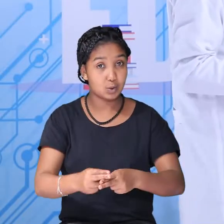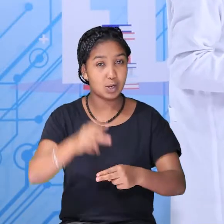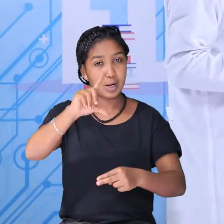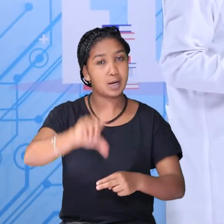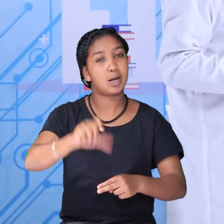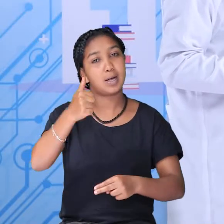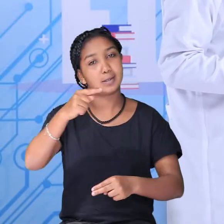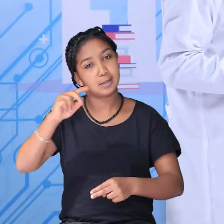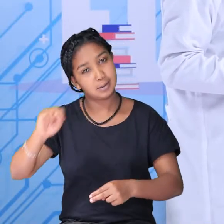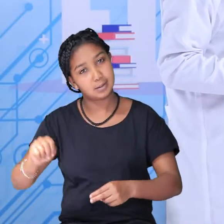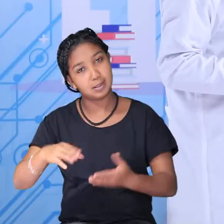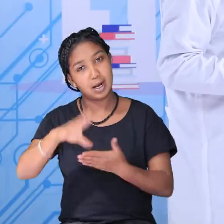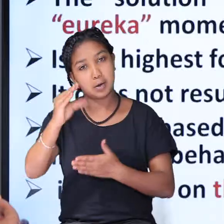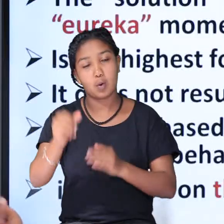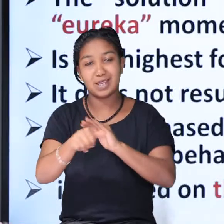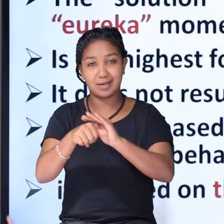latent learning.